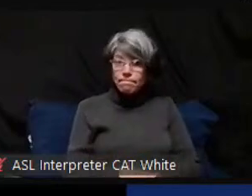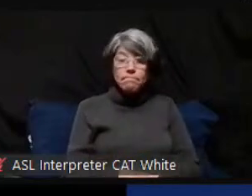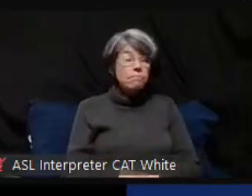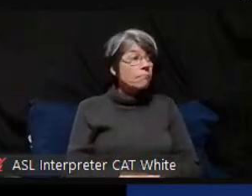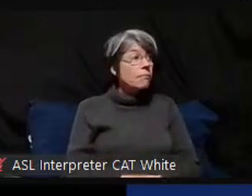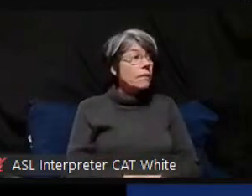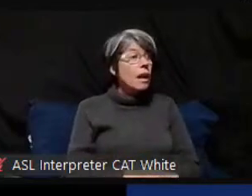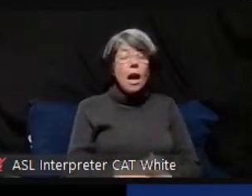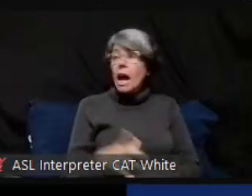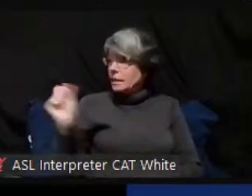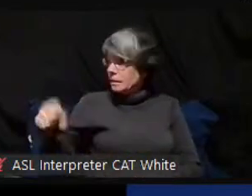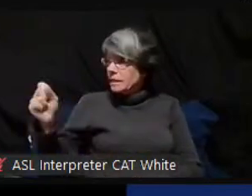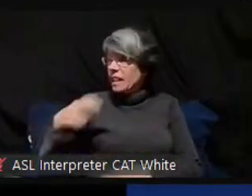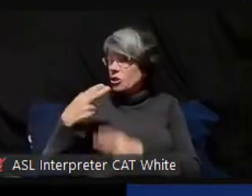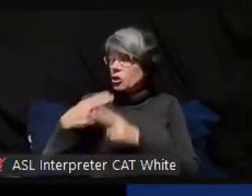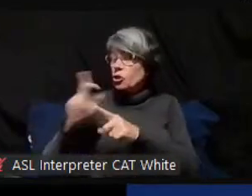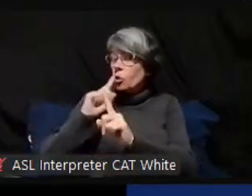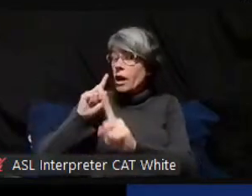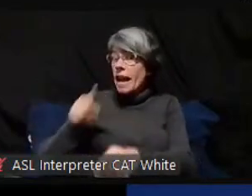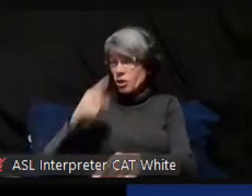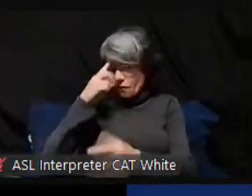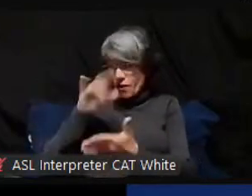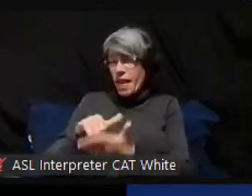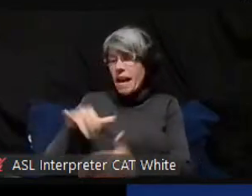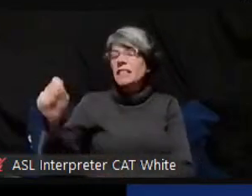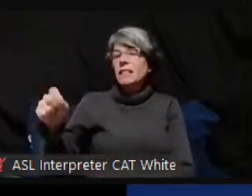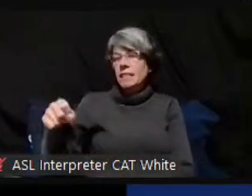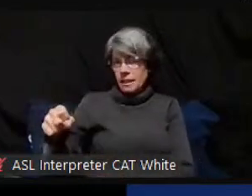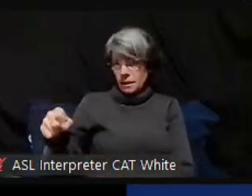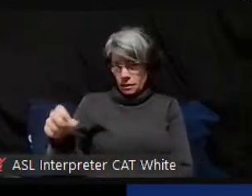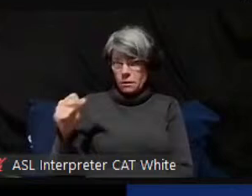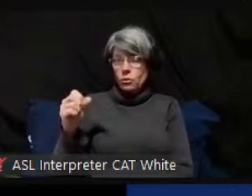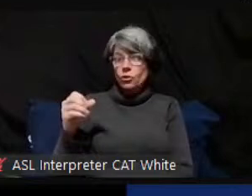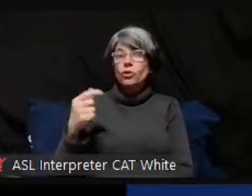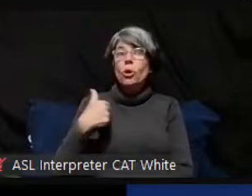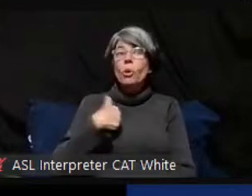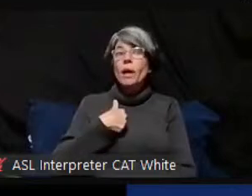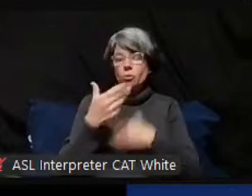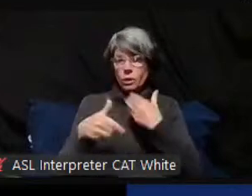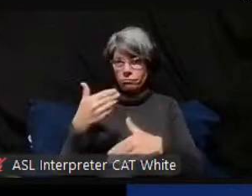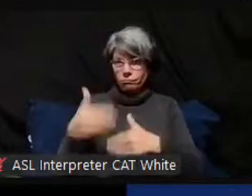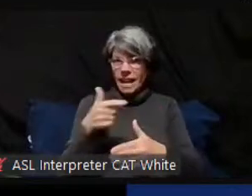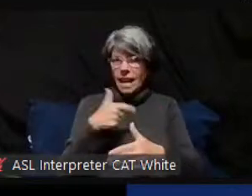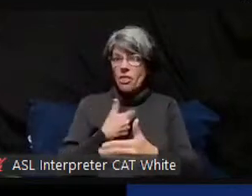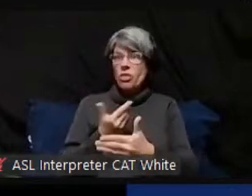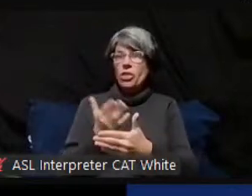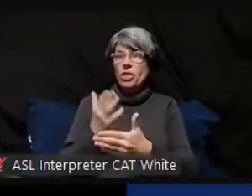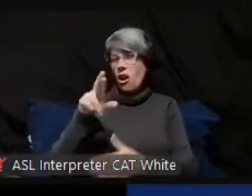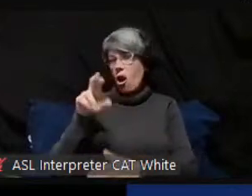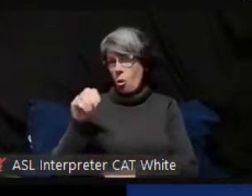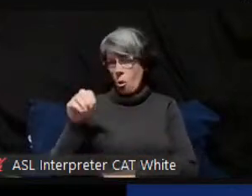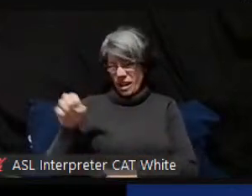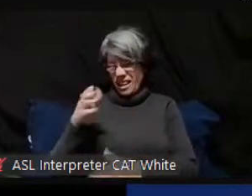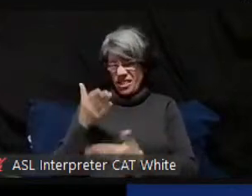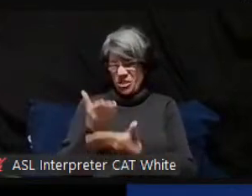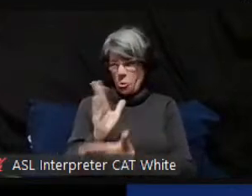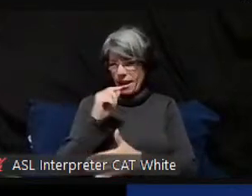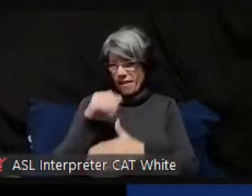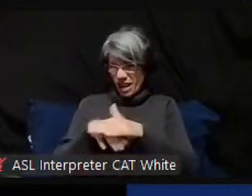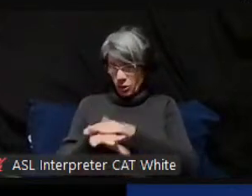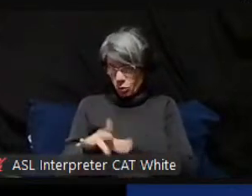Okay, so short answer to that is yes. So as we're getting in the rights of entry and as we continue to get those